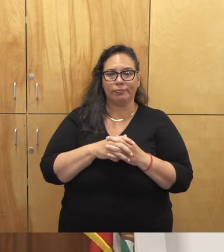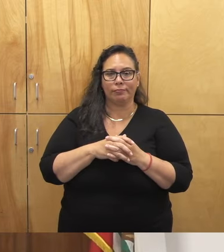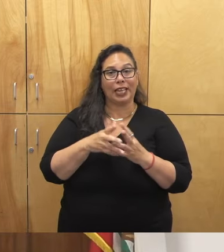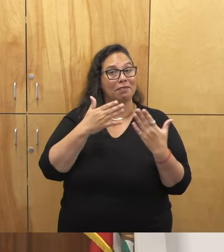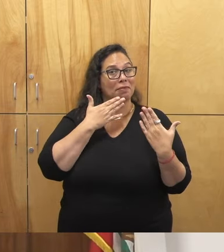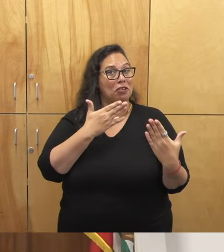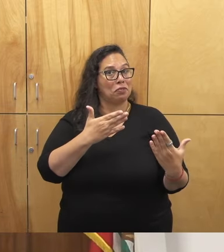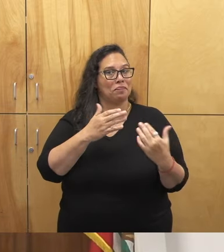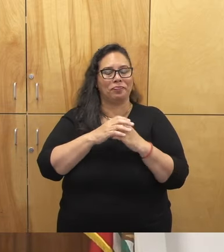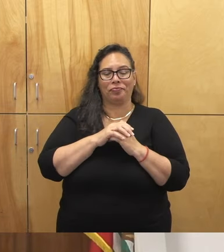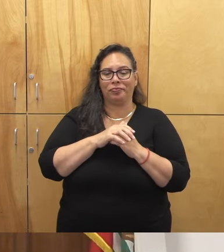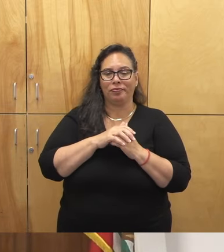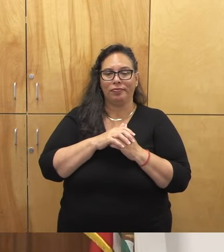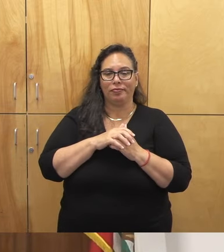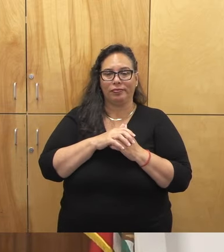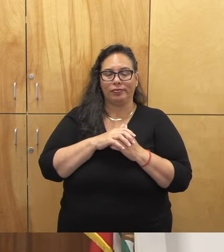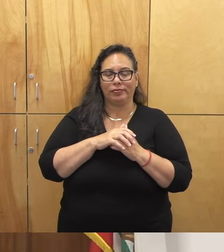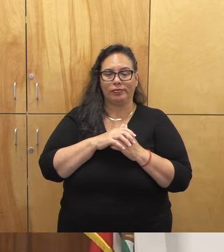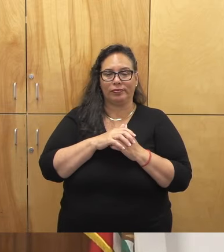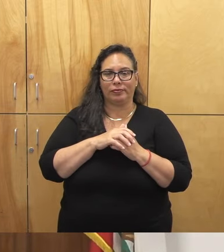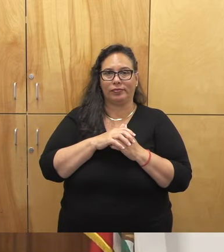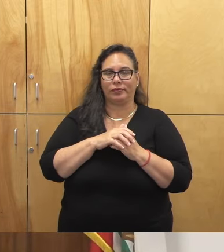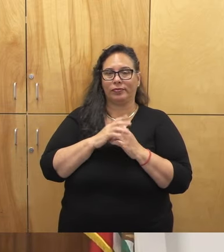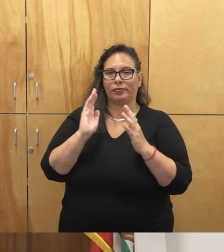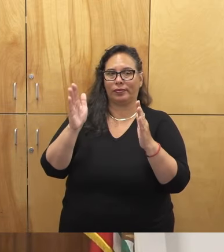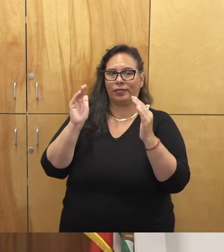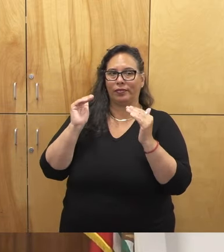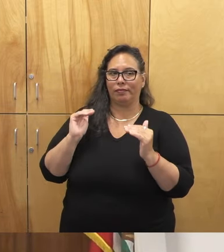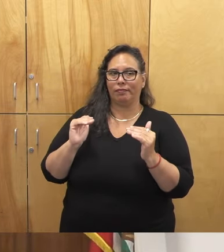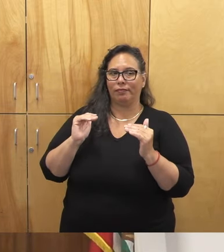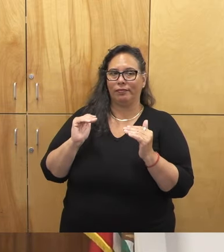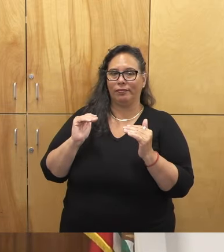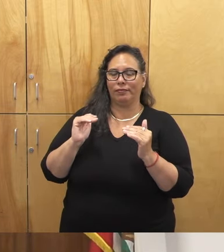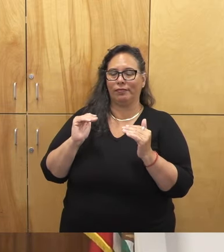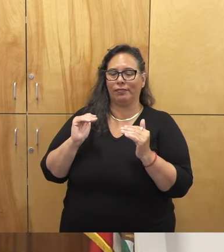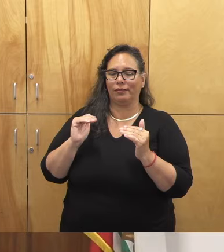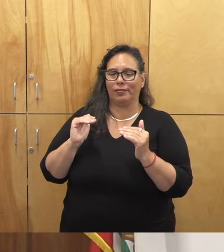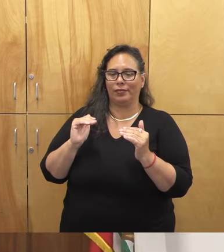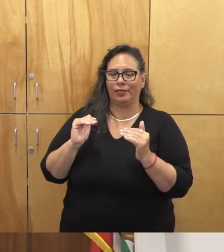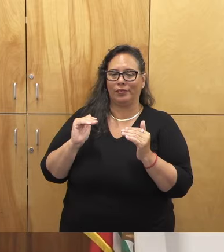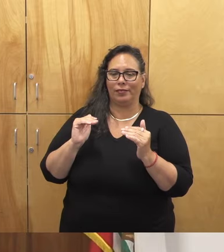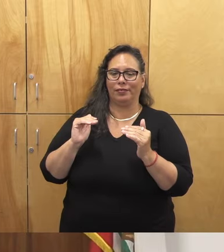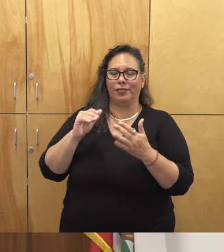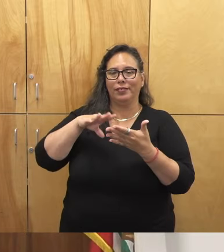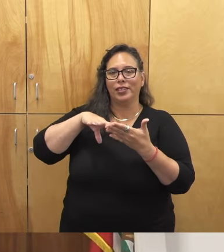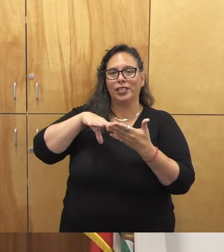Thank you. Let's see, next we have the instruction and student learning